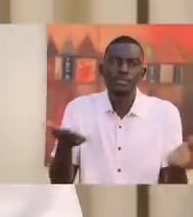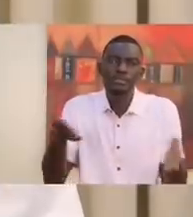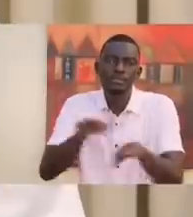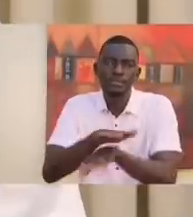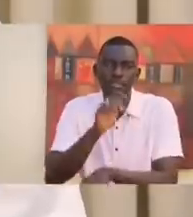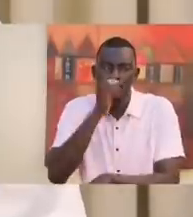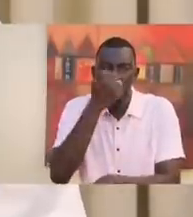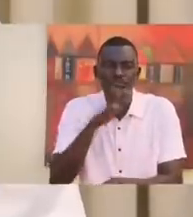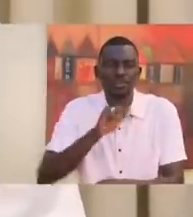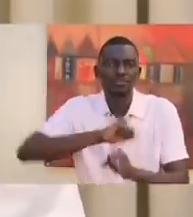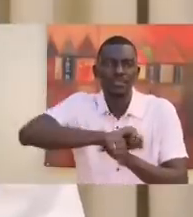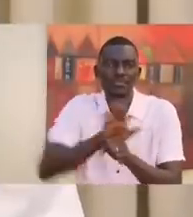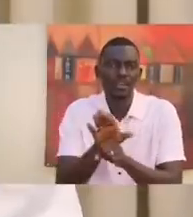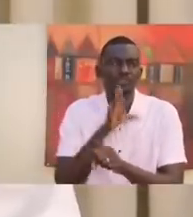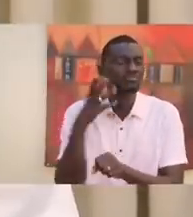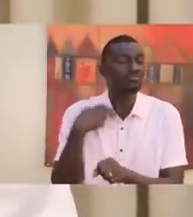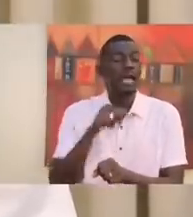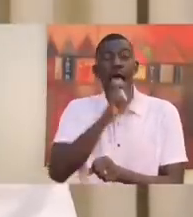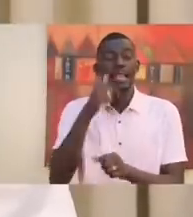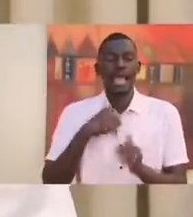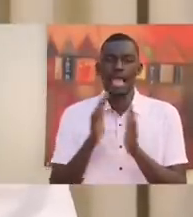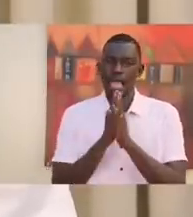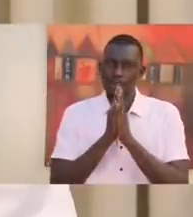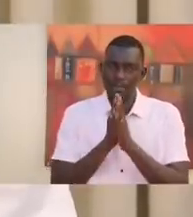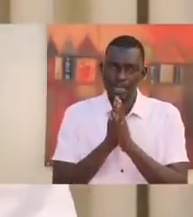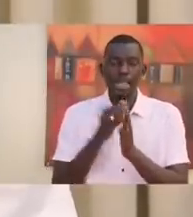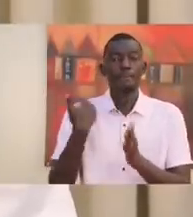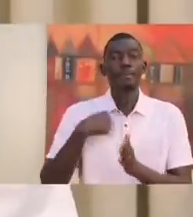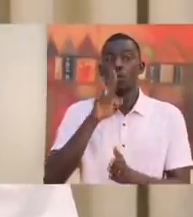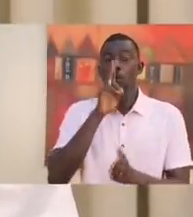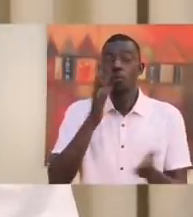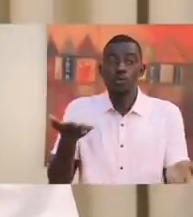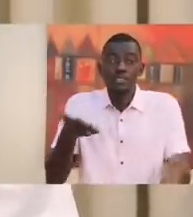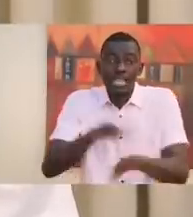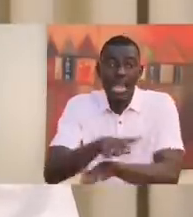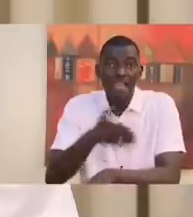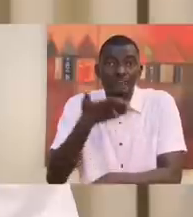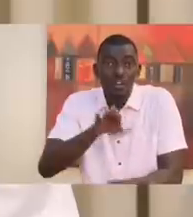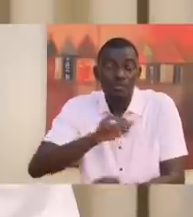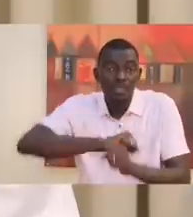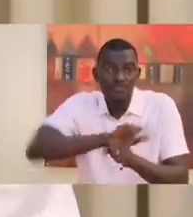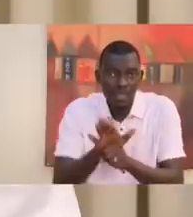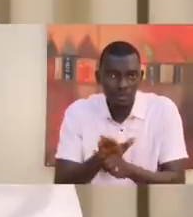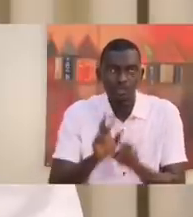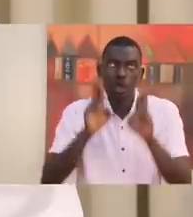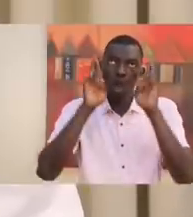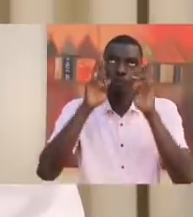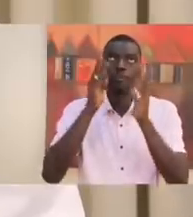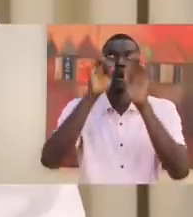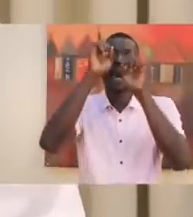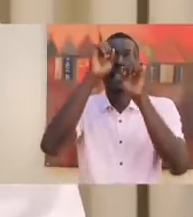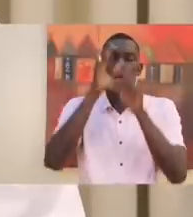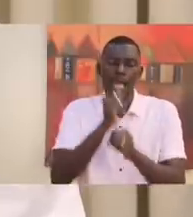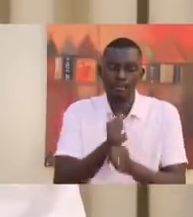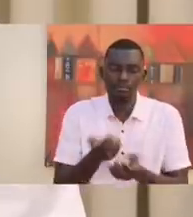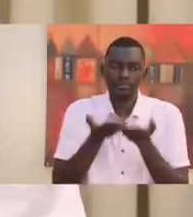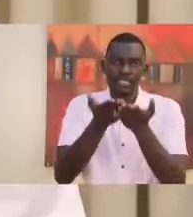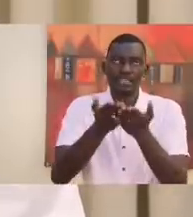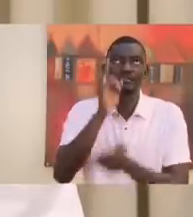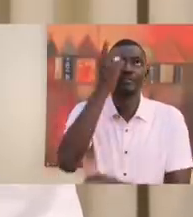His Excellency President Adama Barrow, in exercise of the powers vested in him by Section 34 of the